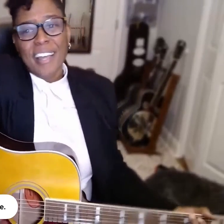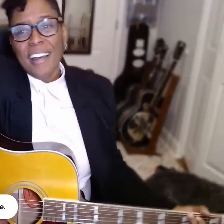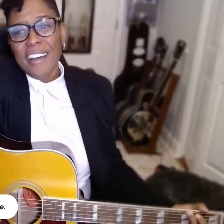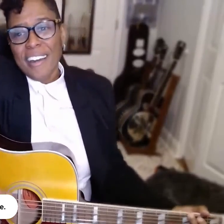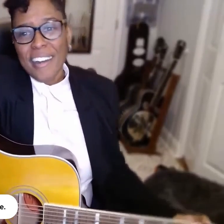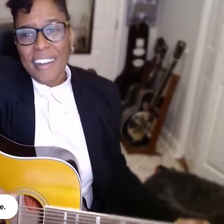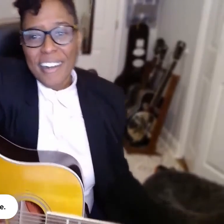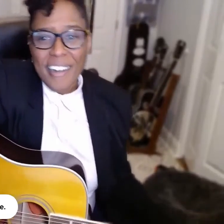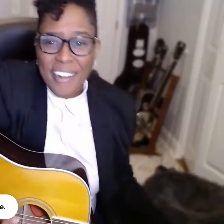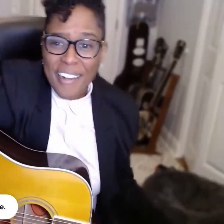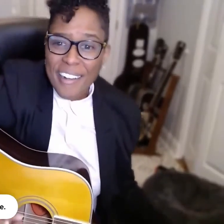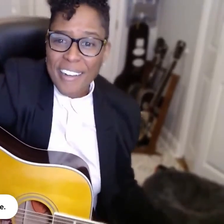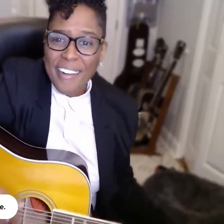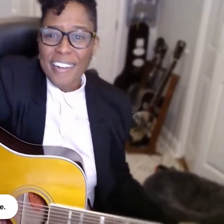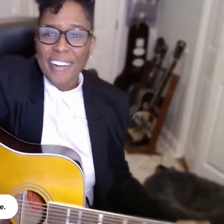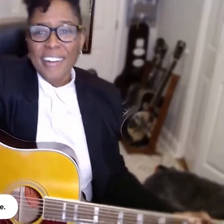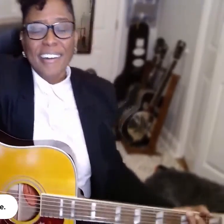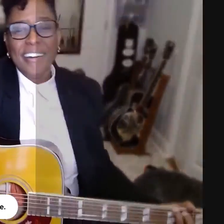Shanata,